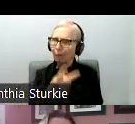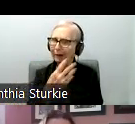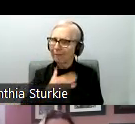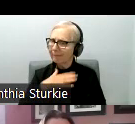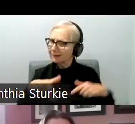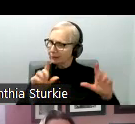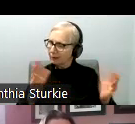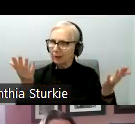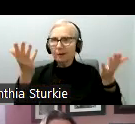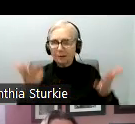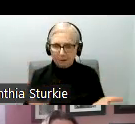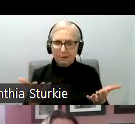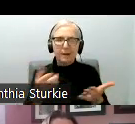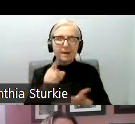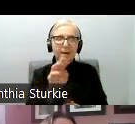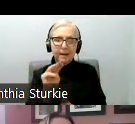So